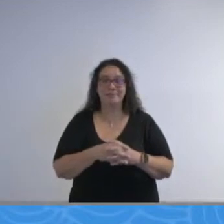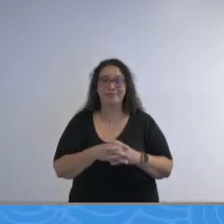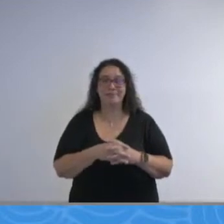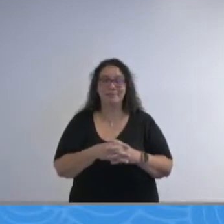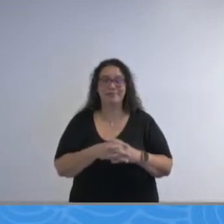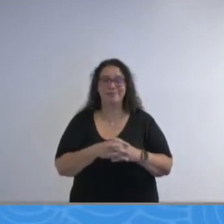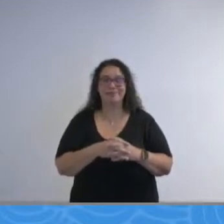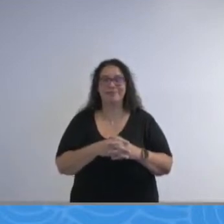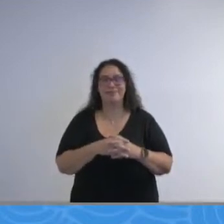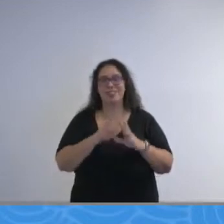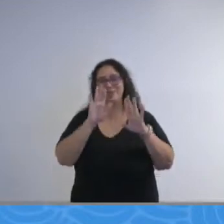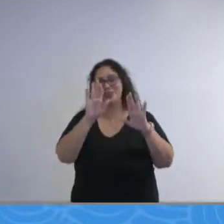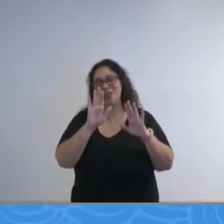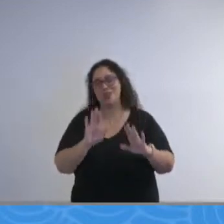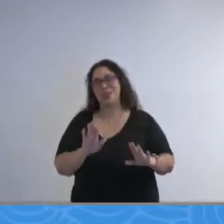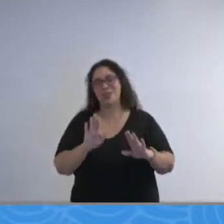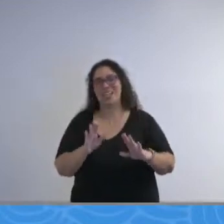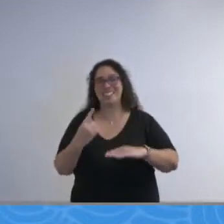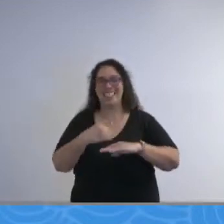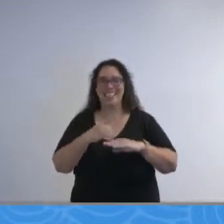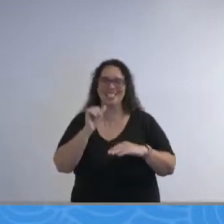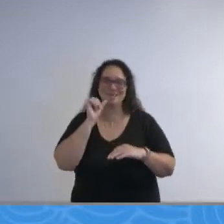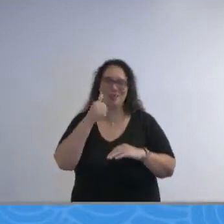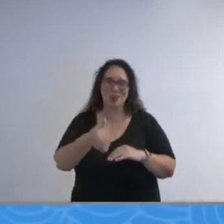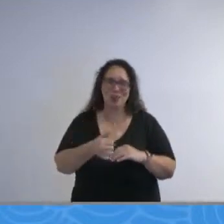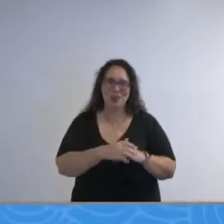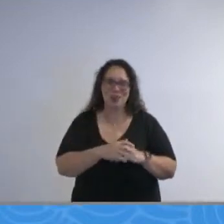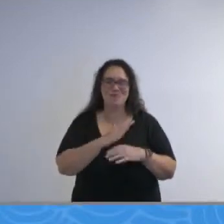Have a great evening, a great day tomorrow.